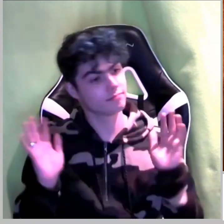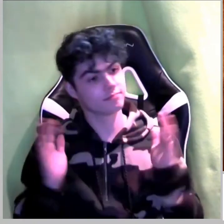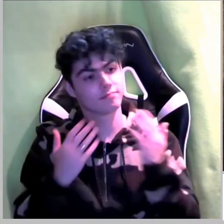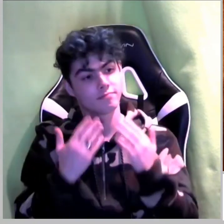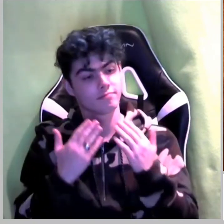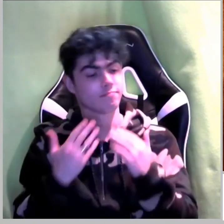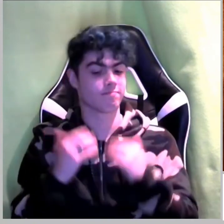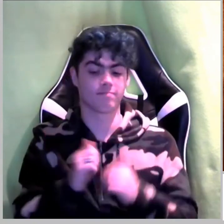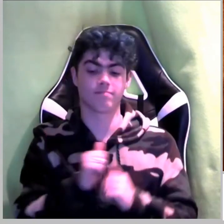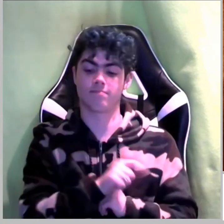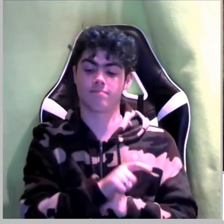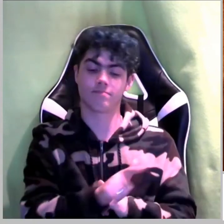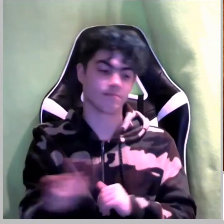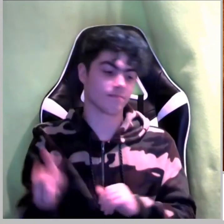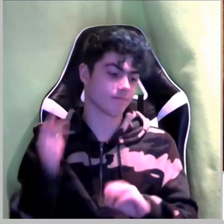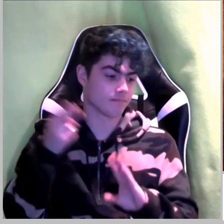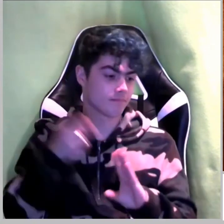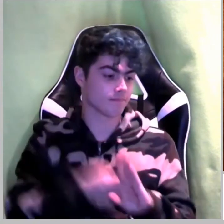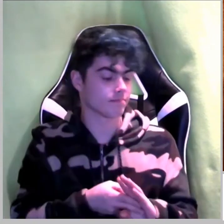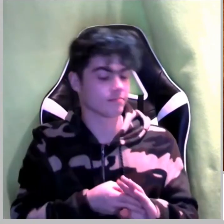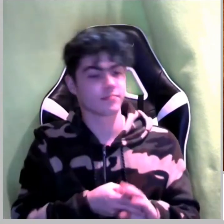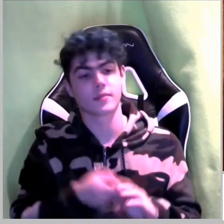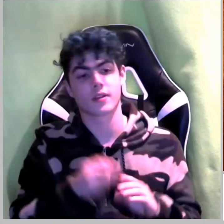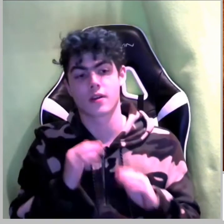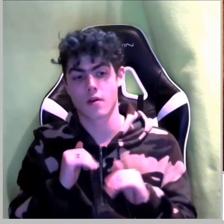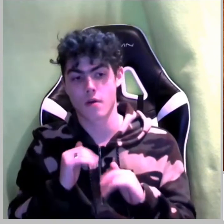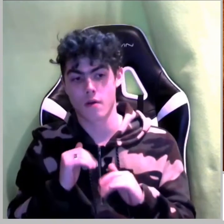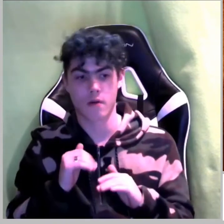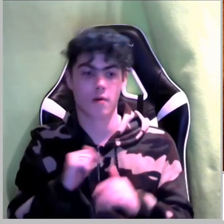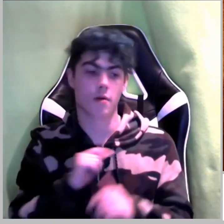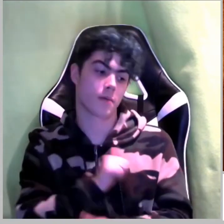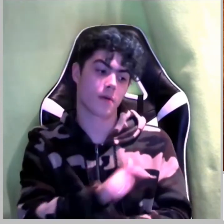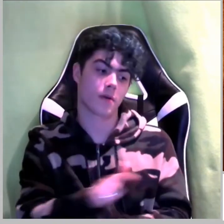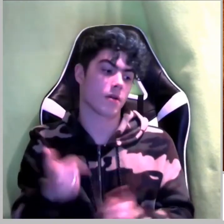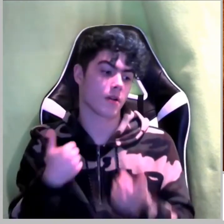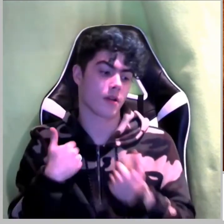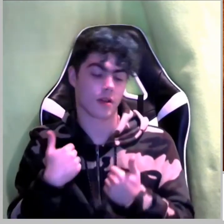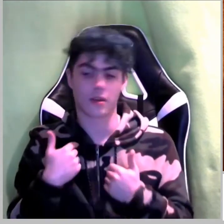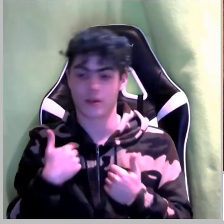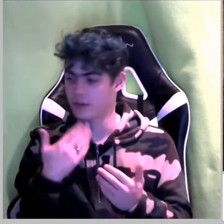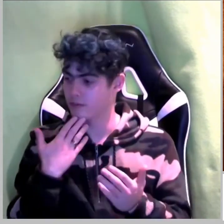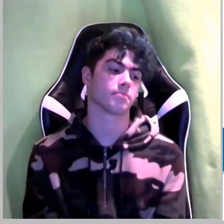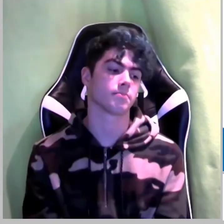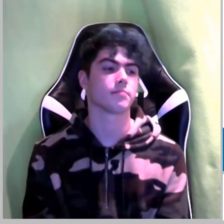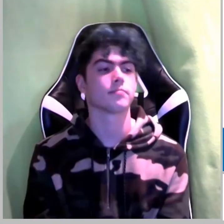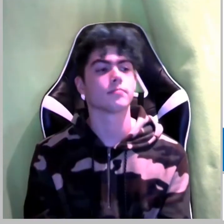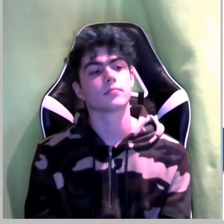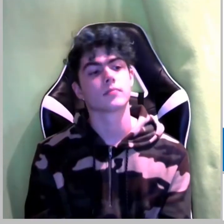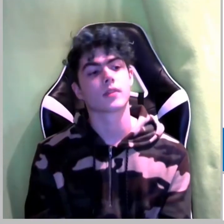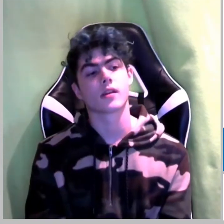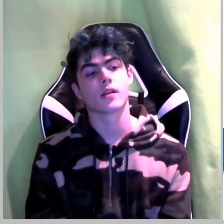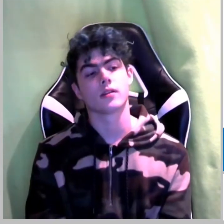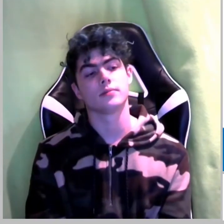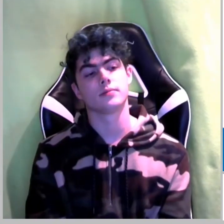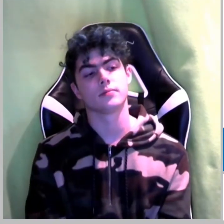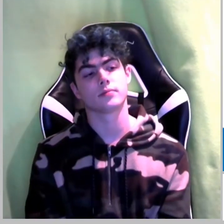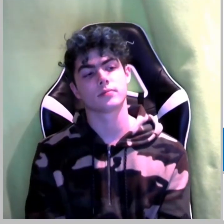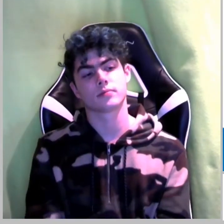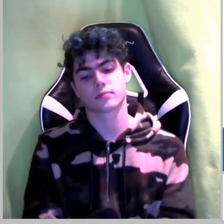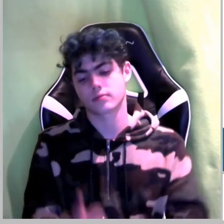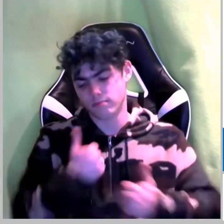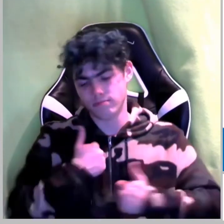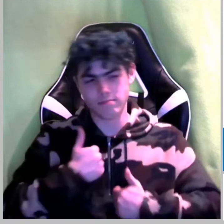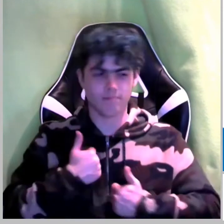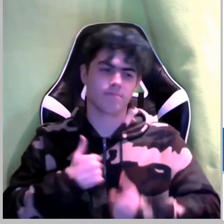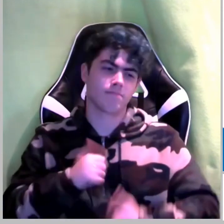who participated. Hope you all had a wonderful and enlightening discussion. Soldiers of